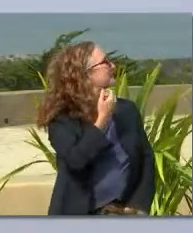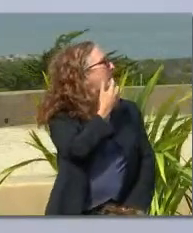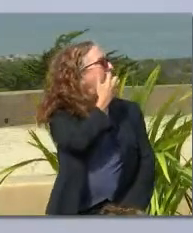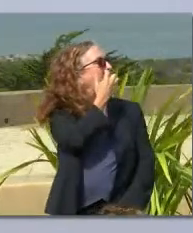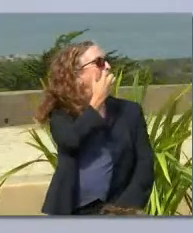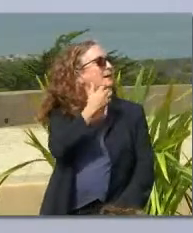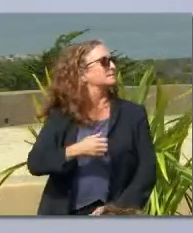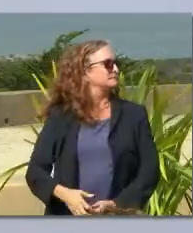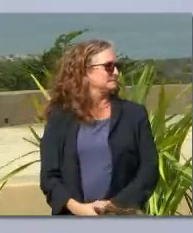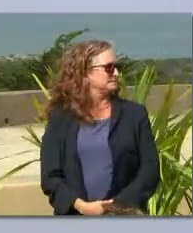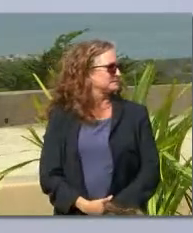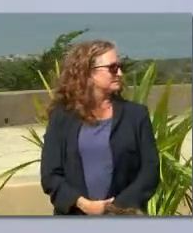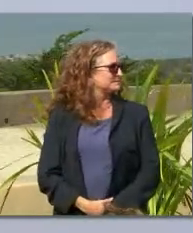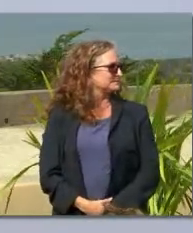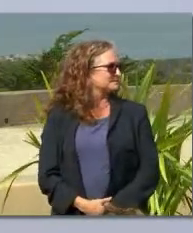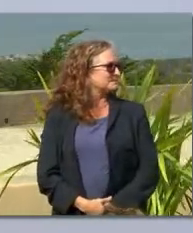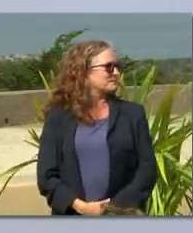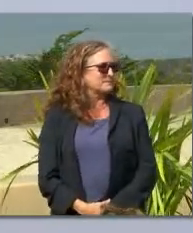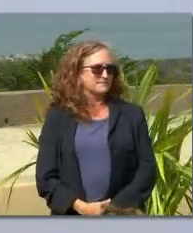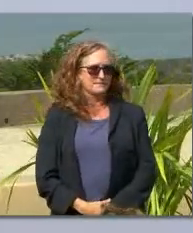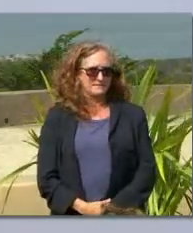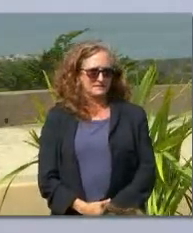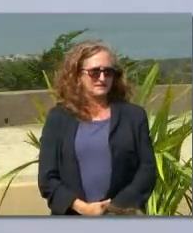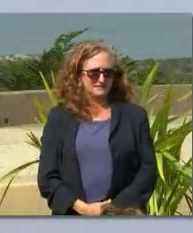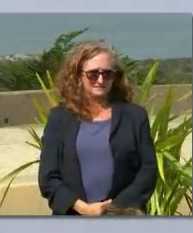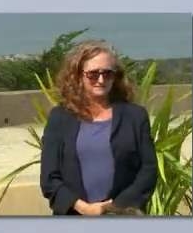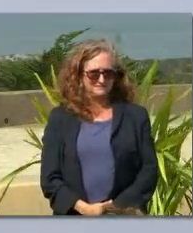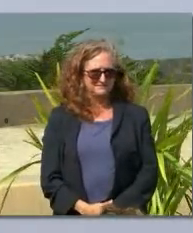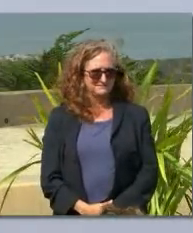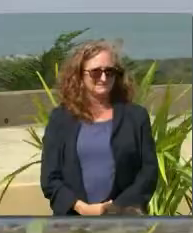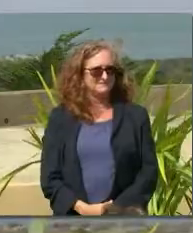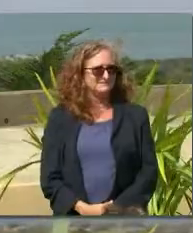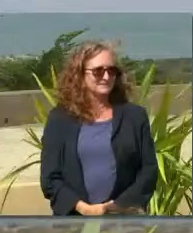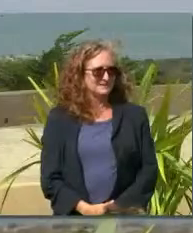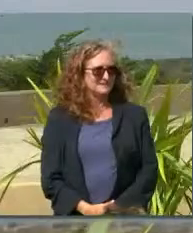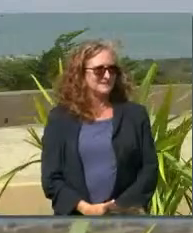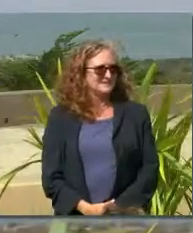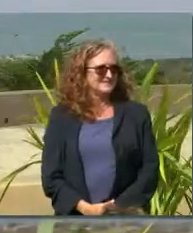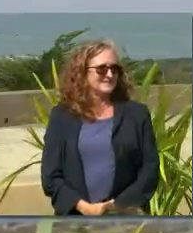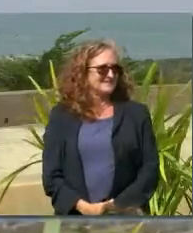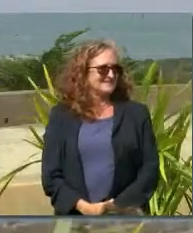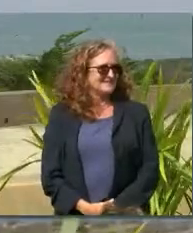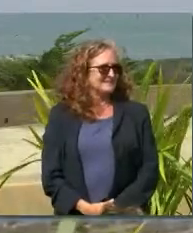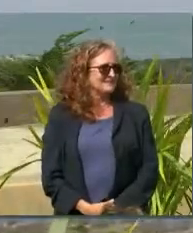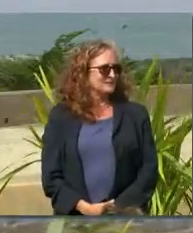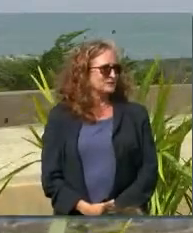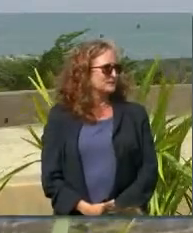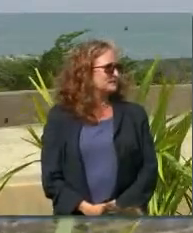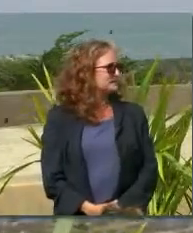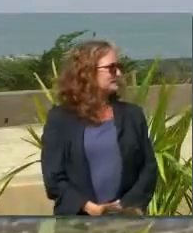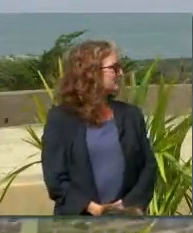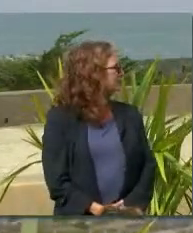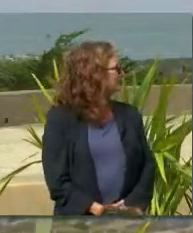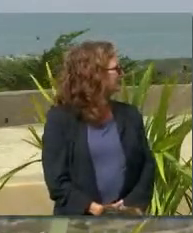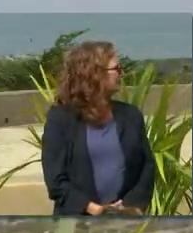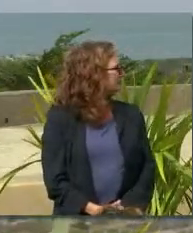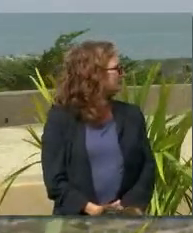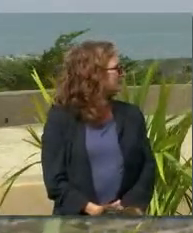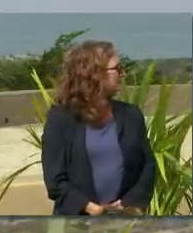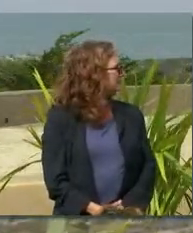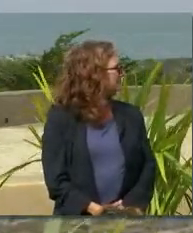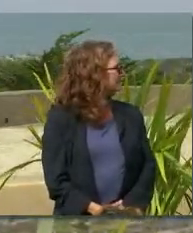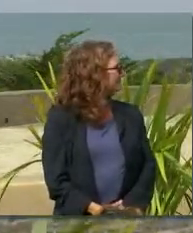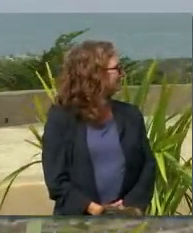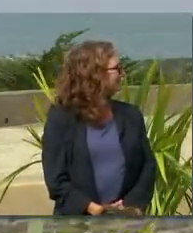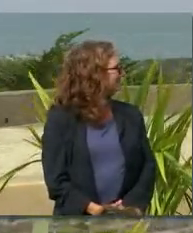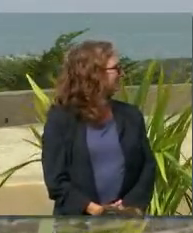I got a lot of stuff here. Can I pass them up? I was a keg waiter. Hi, my name's John. I'll be Usually there's somebody here to tell us what to do.